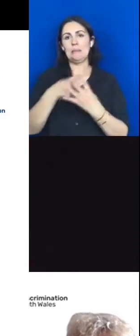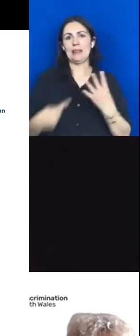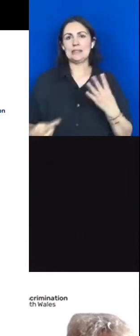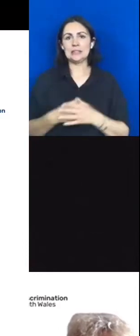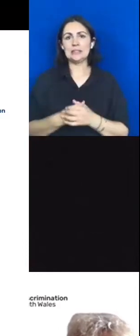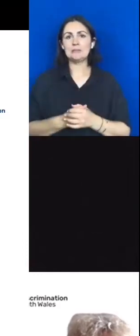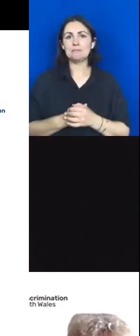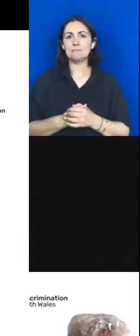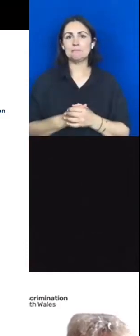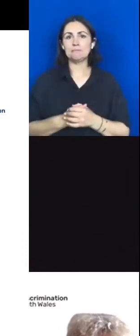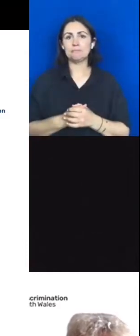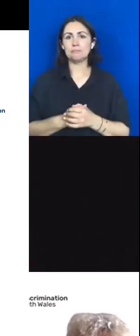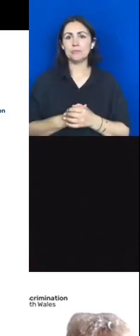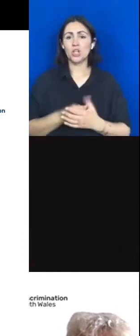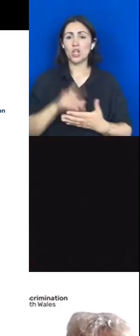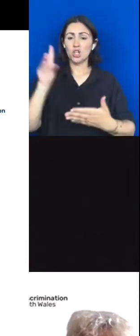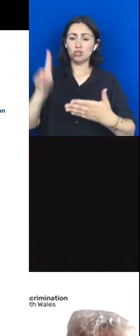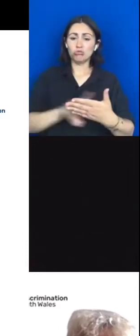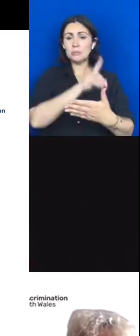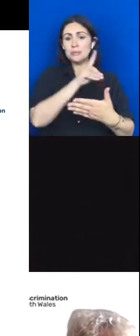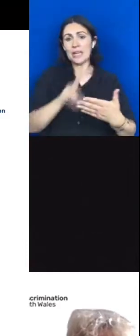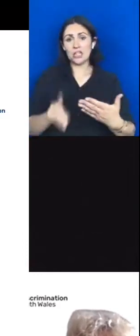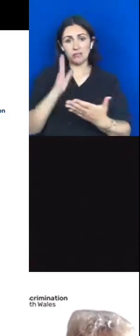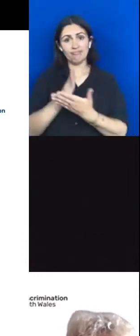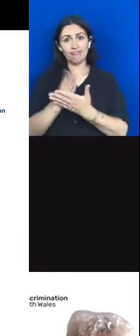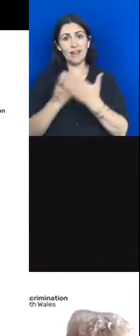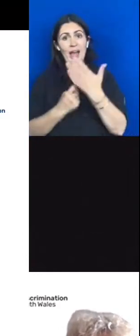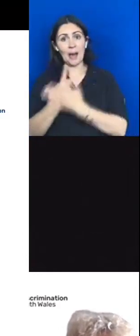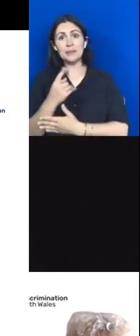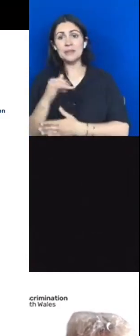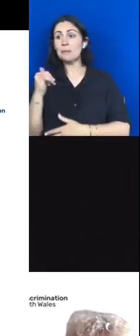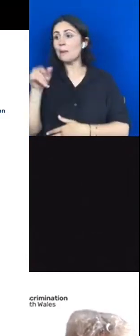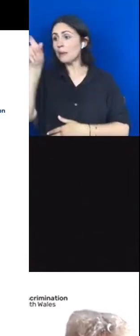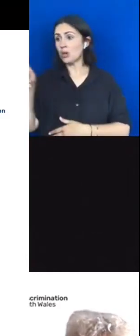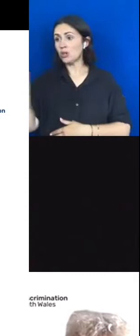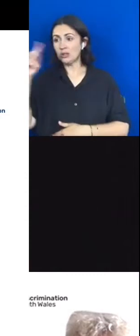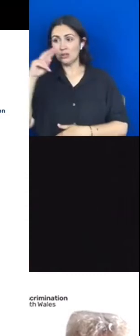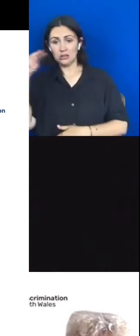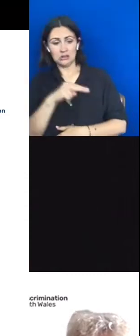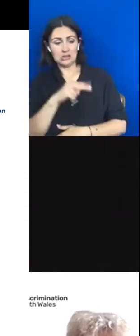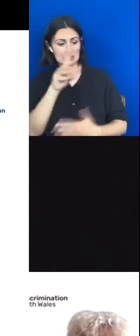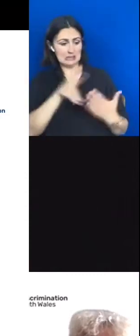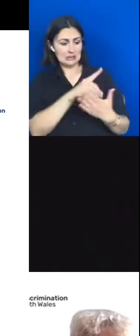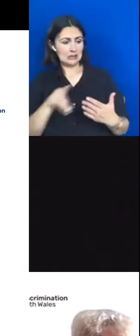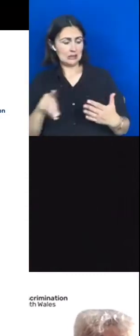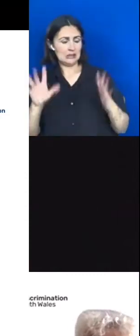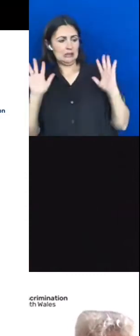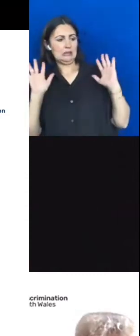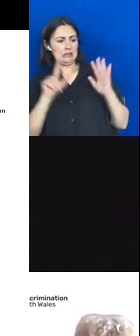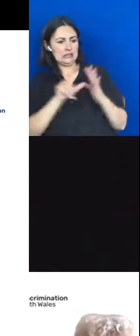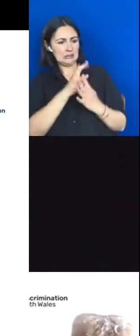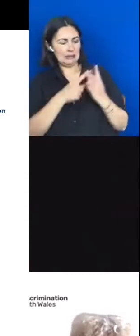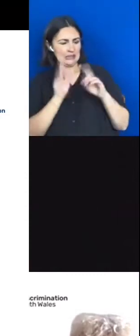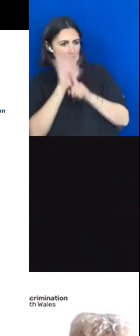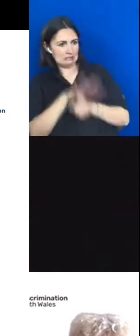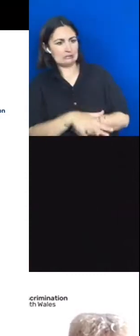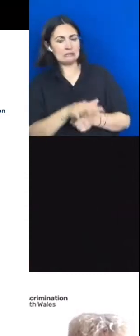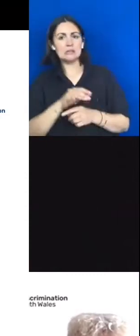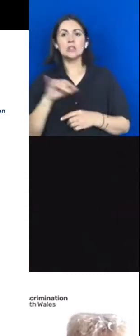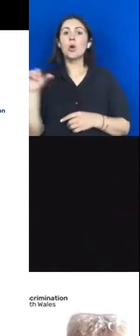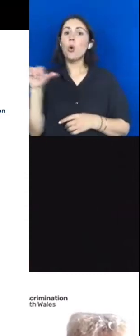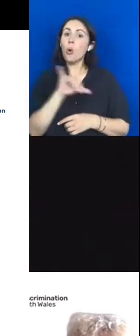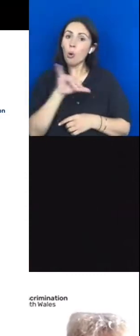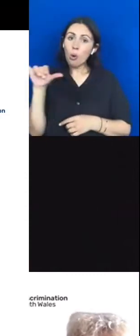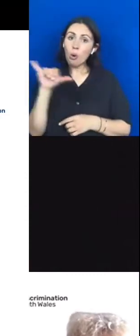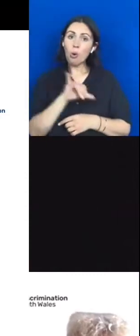Discrimination may happen because the person has a disability, is thought to have a disability, or is associated with a